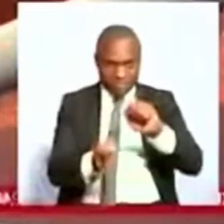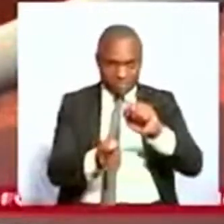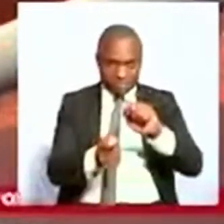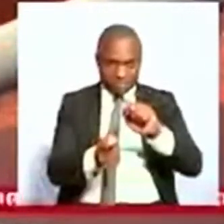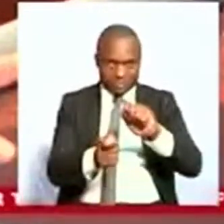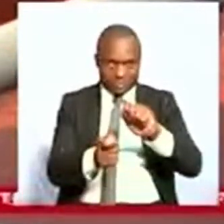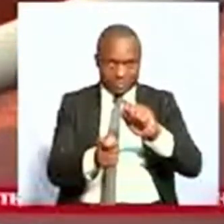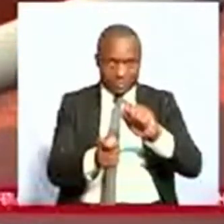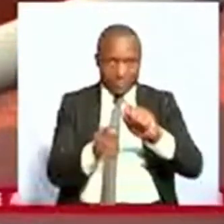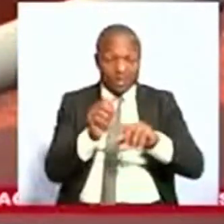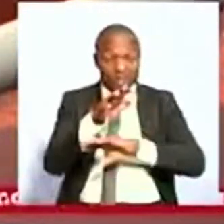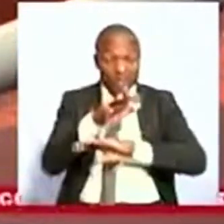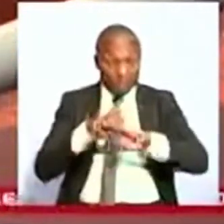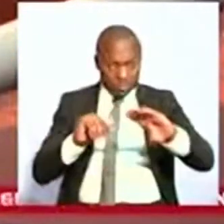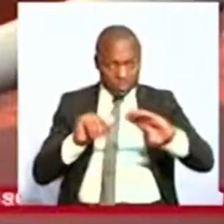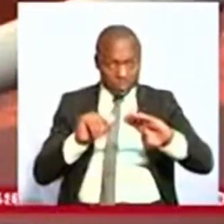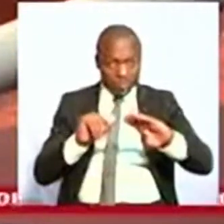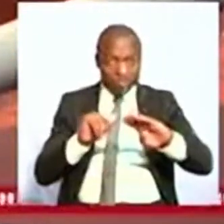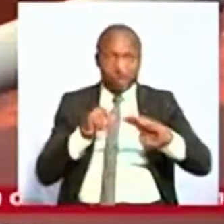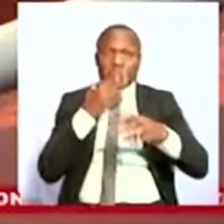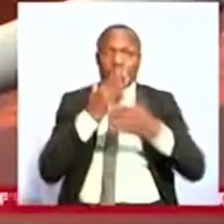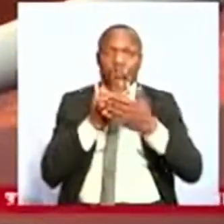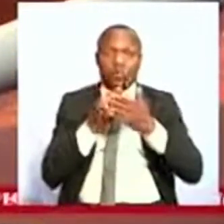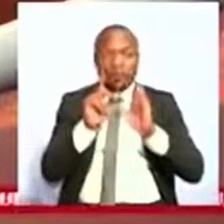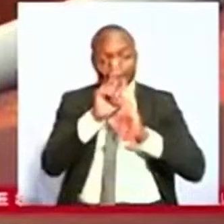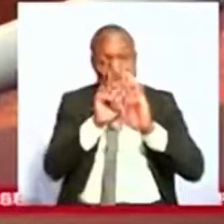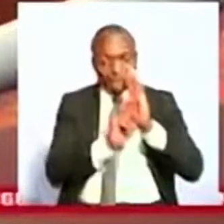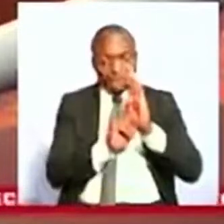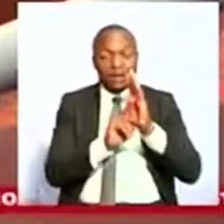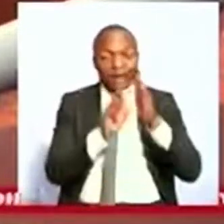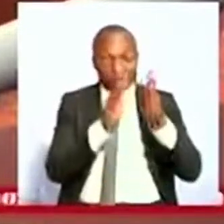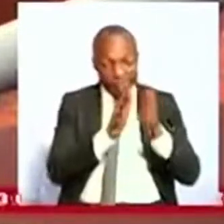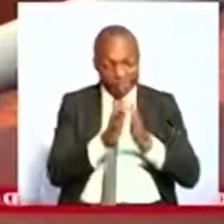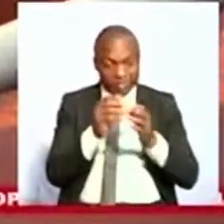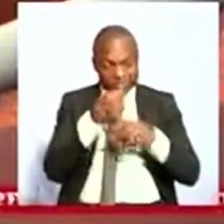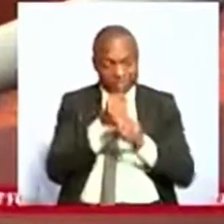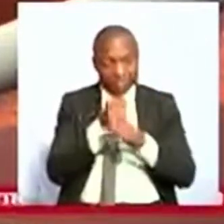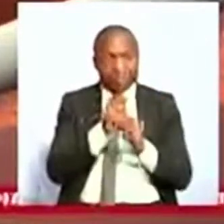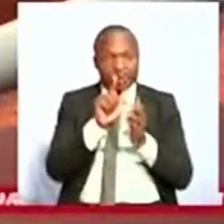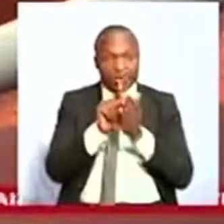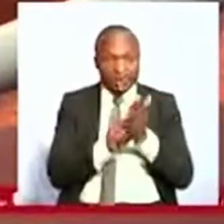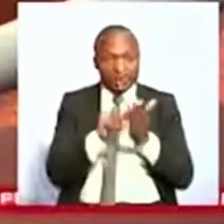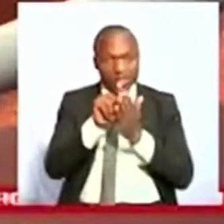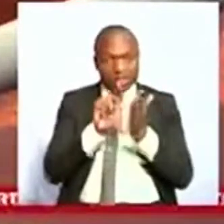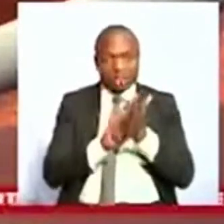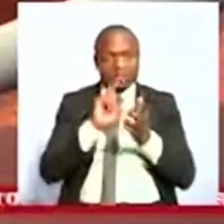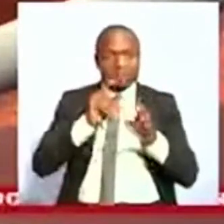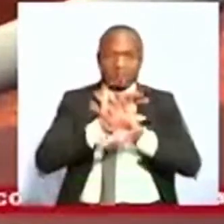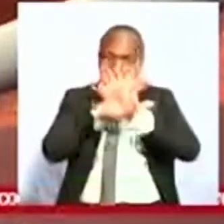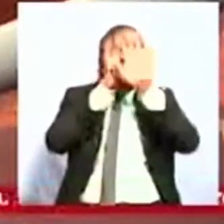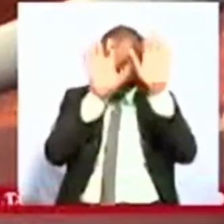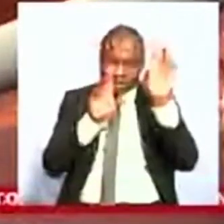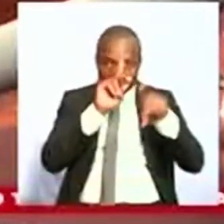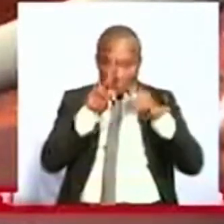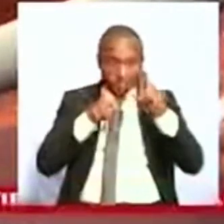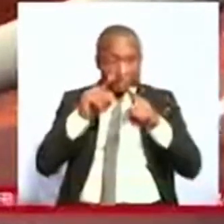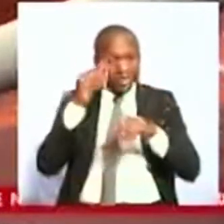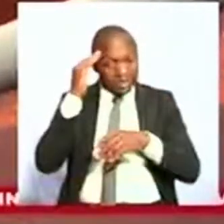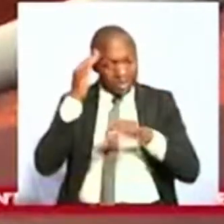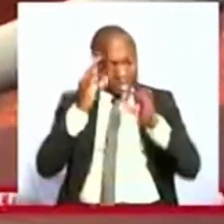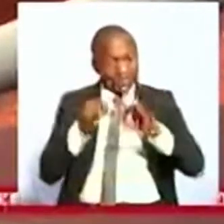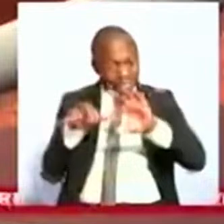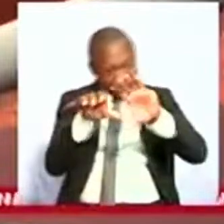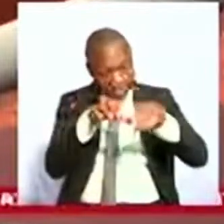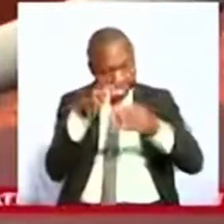goes against generally even just good principles of drafting laws. The laws should be clear, should be certain. People should know that if I do